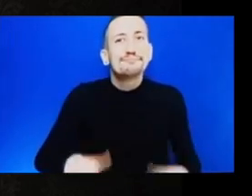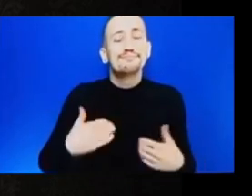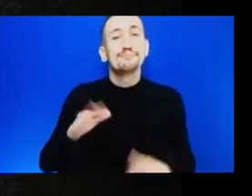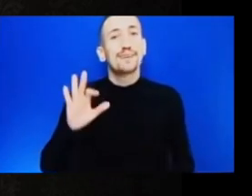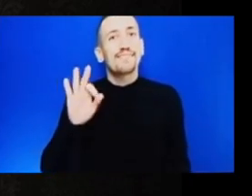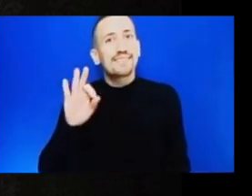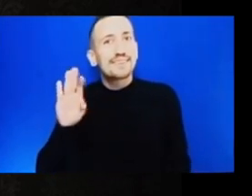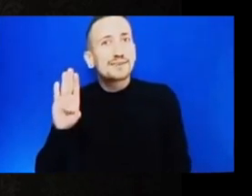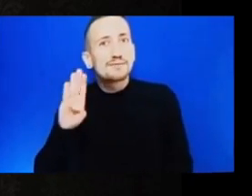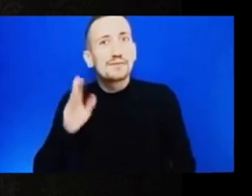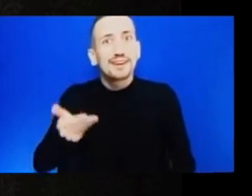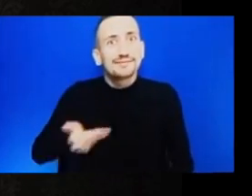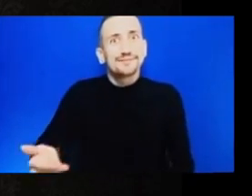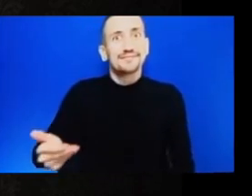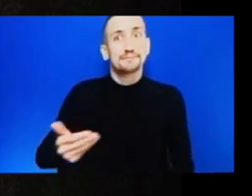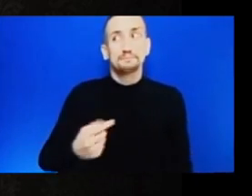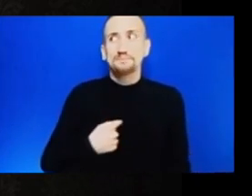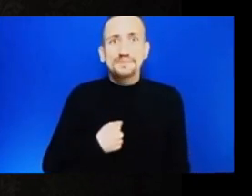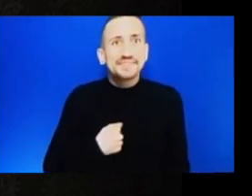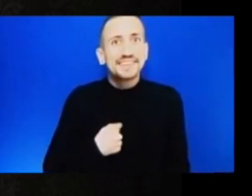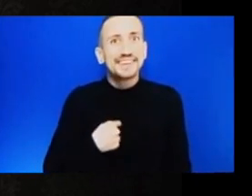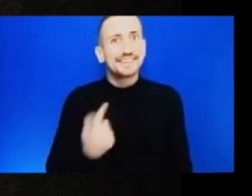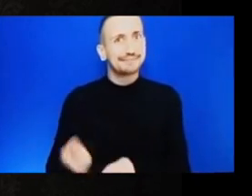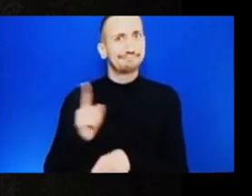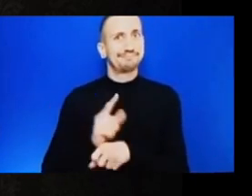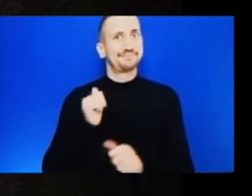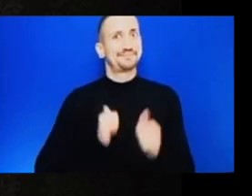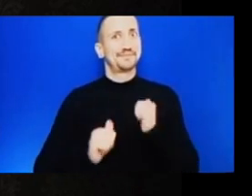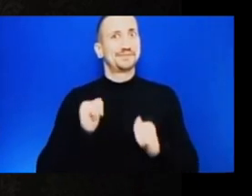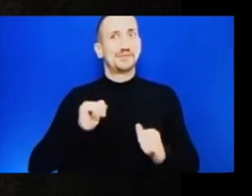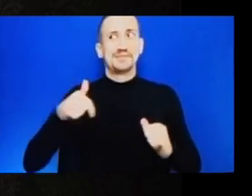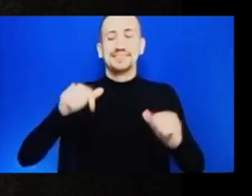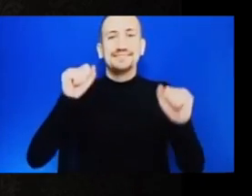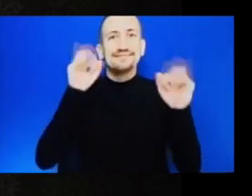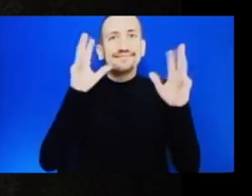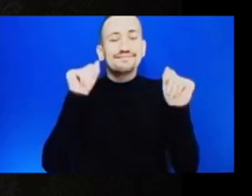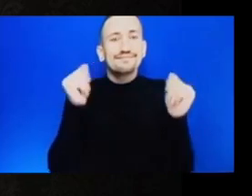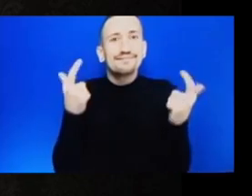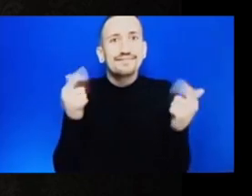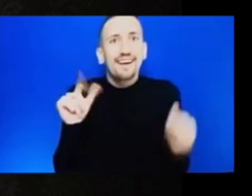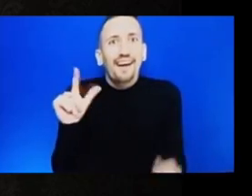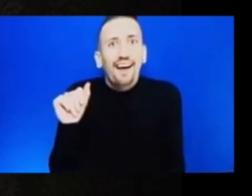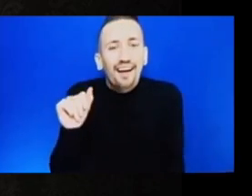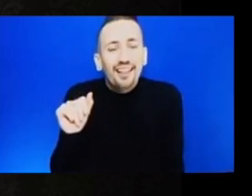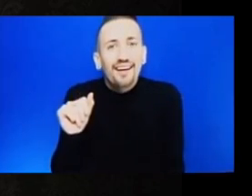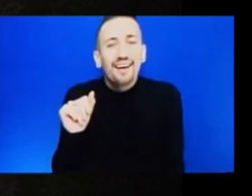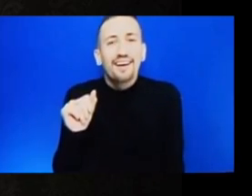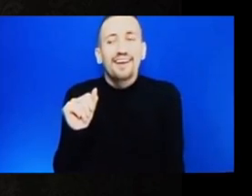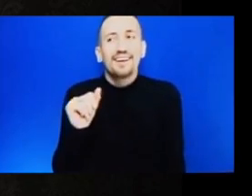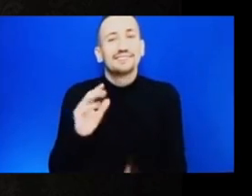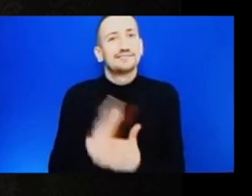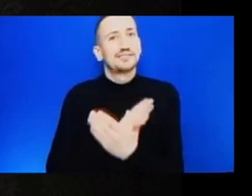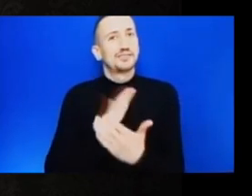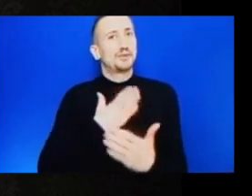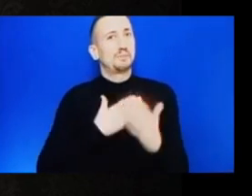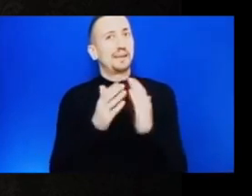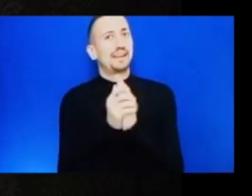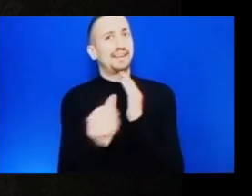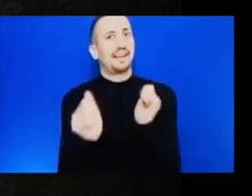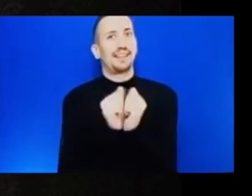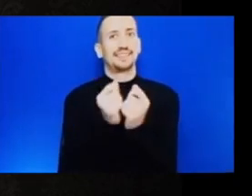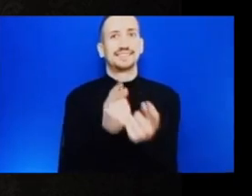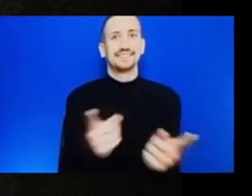that's why I'm so excited that the Foundation Fighting Blindness asked me to perform at this awesome, amazing